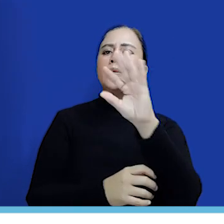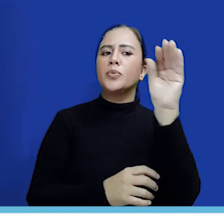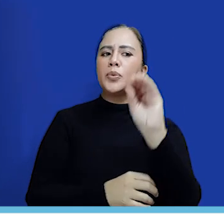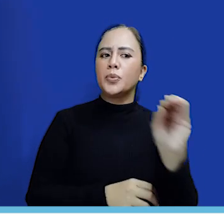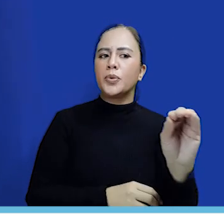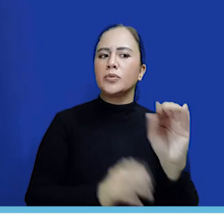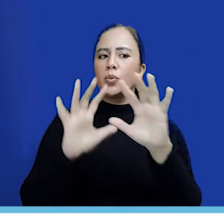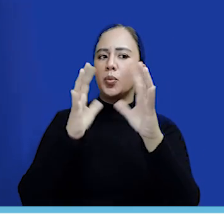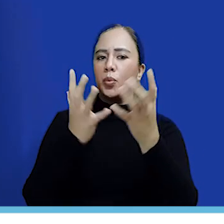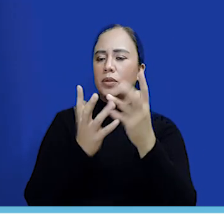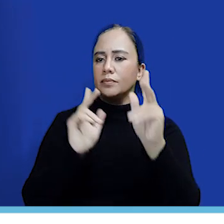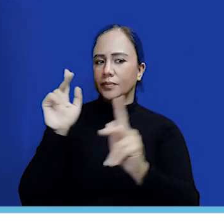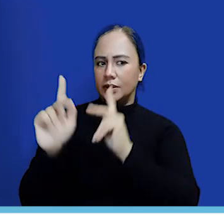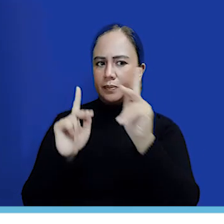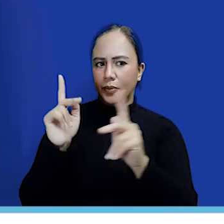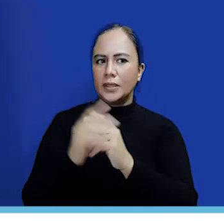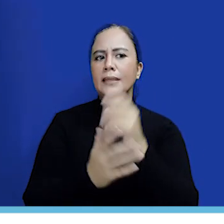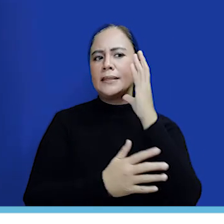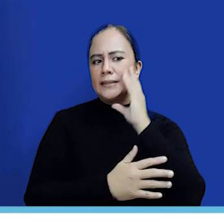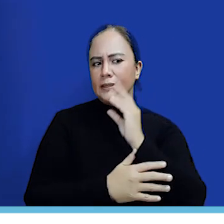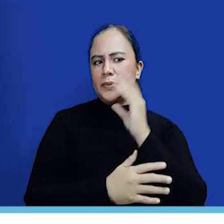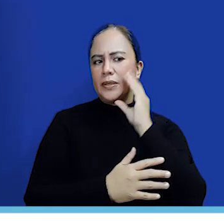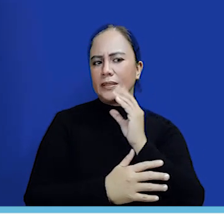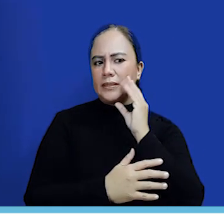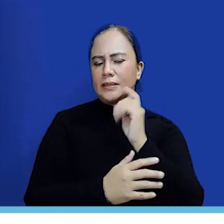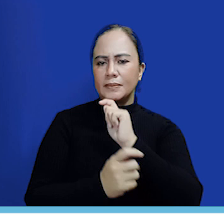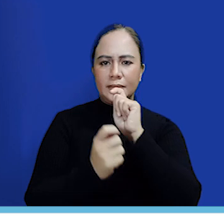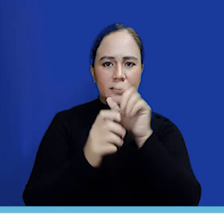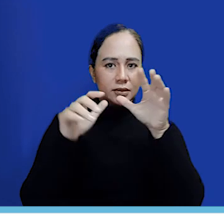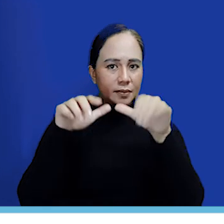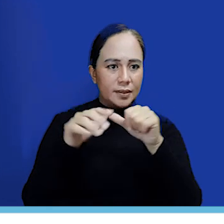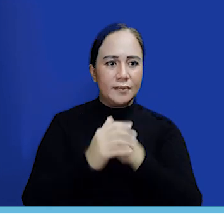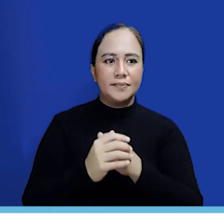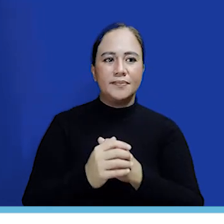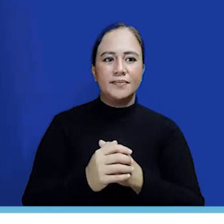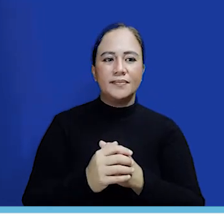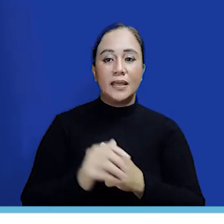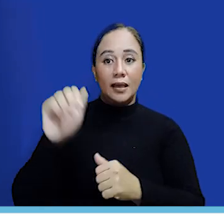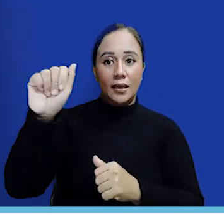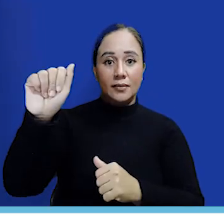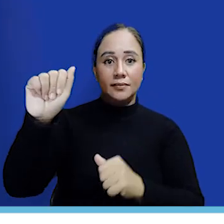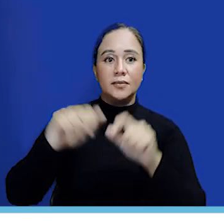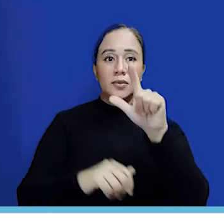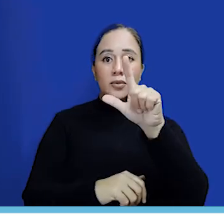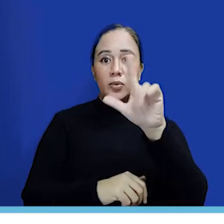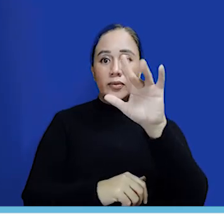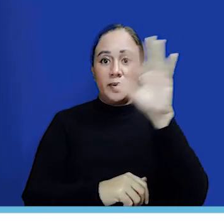many percentages of the world's population experience significant disability?